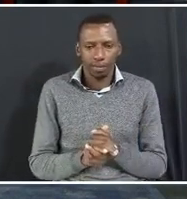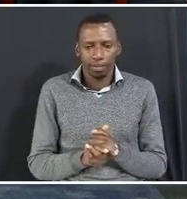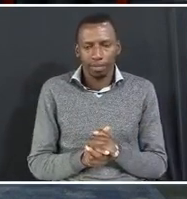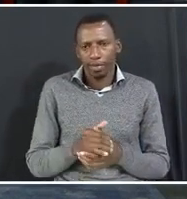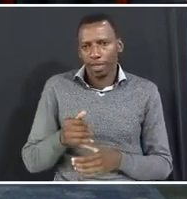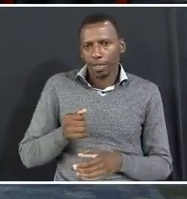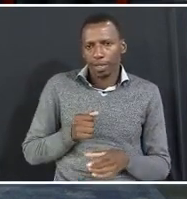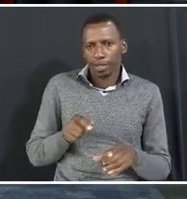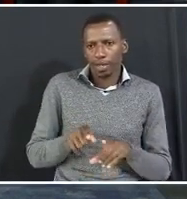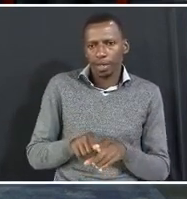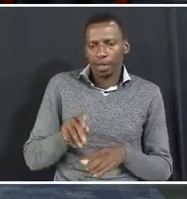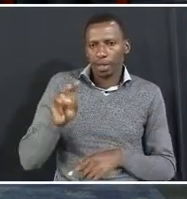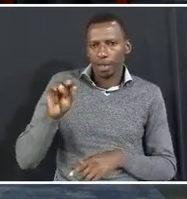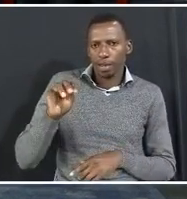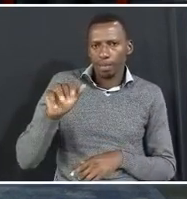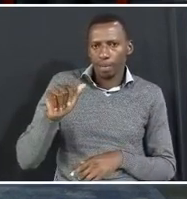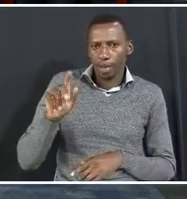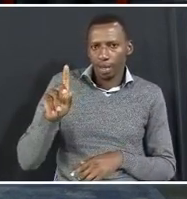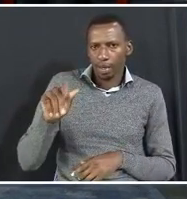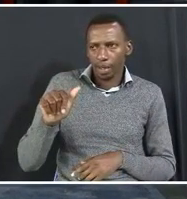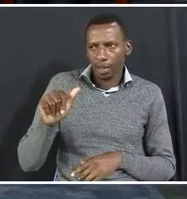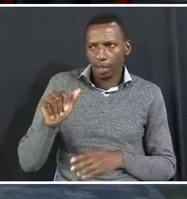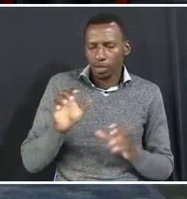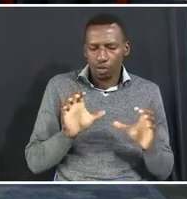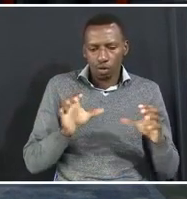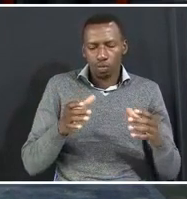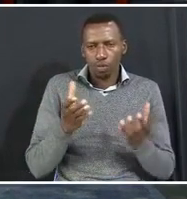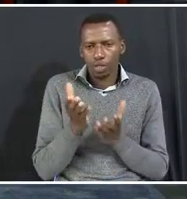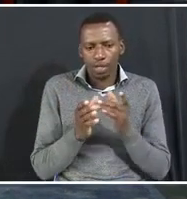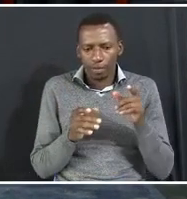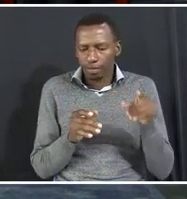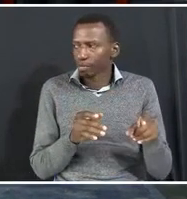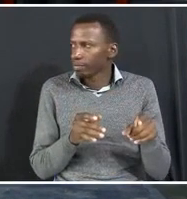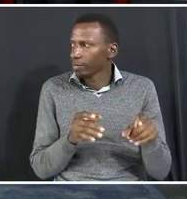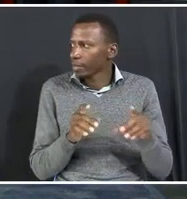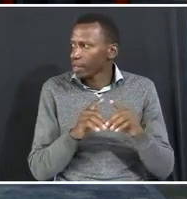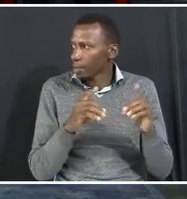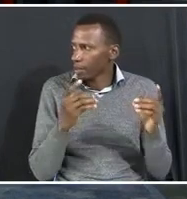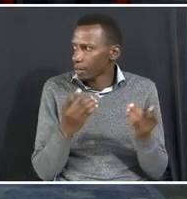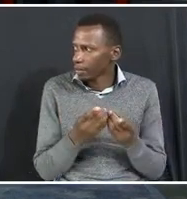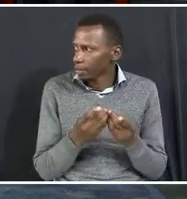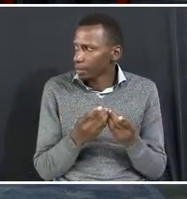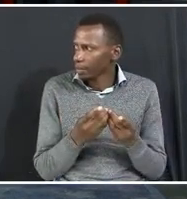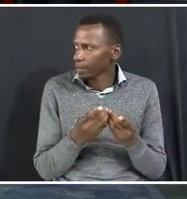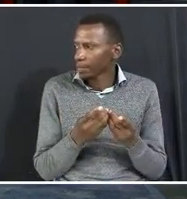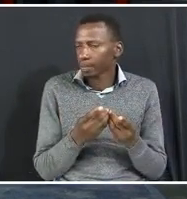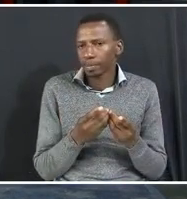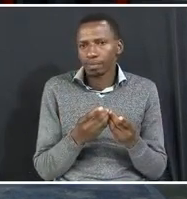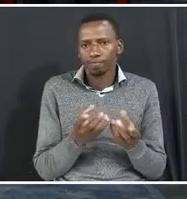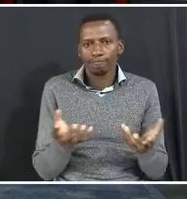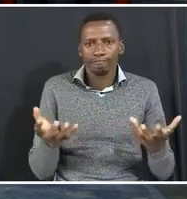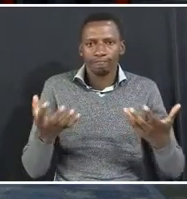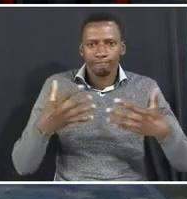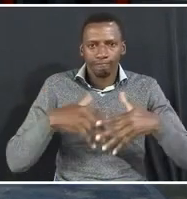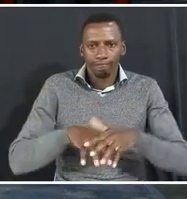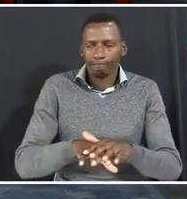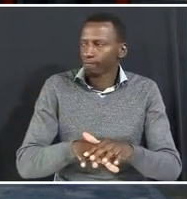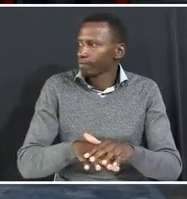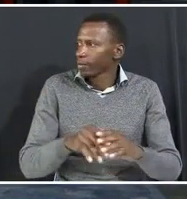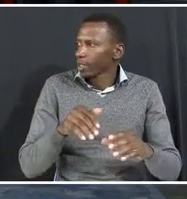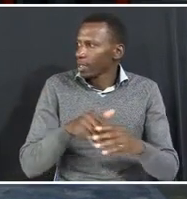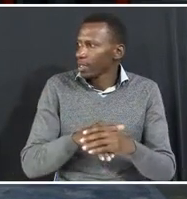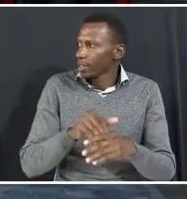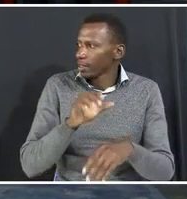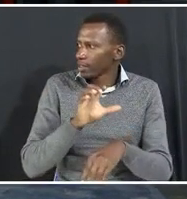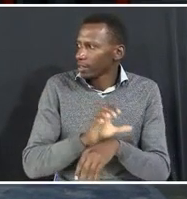how does the community service department fit into the